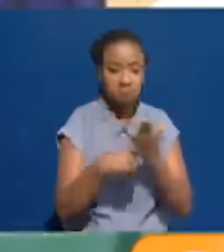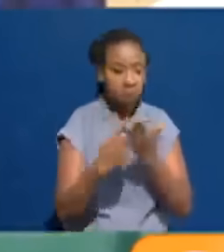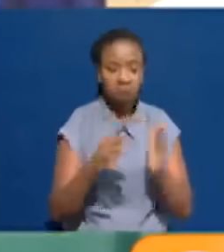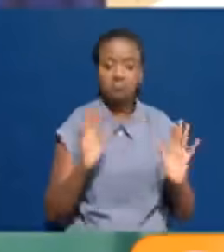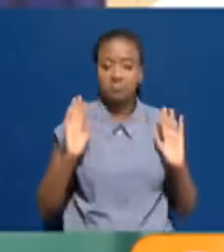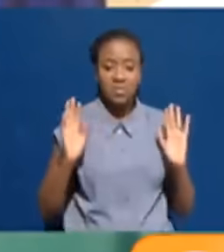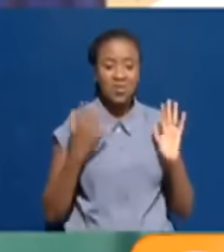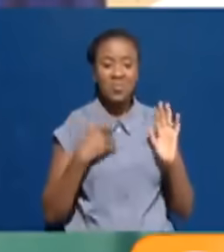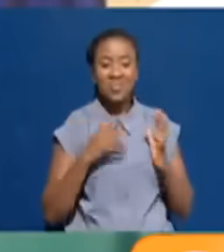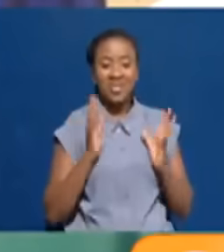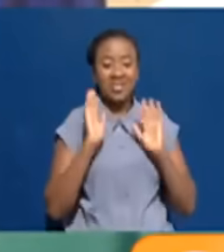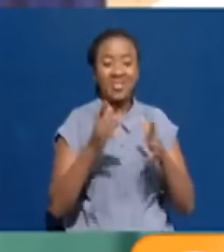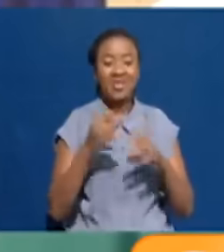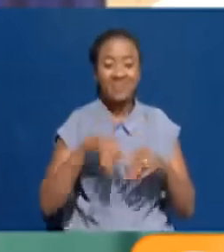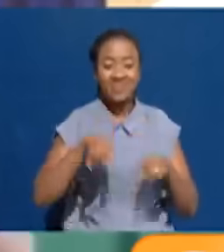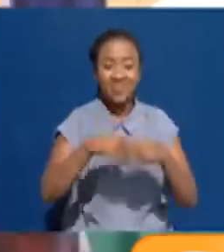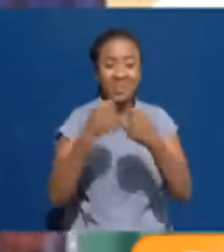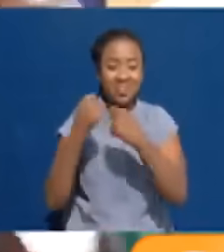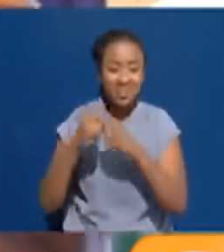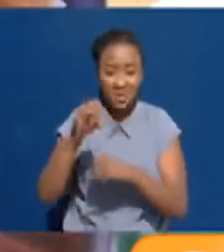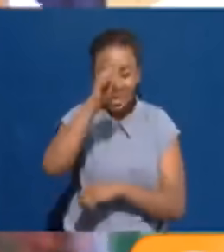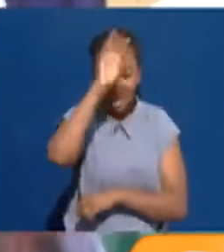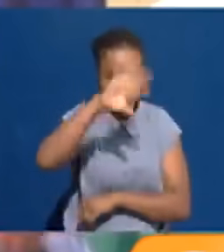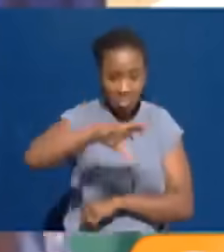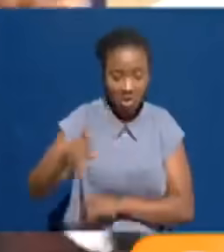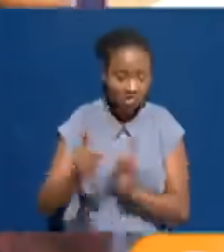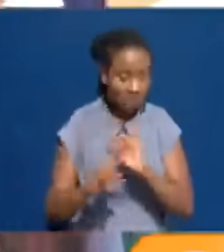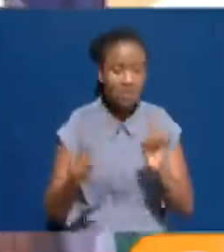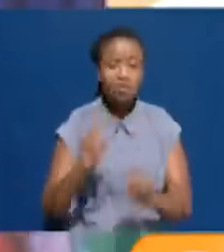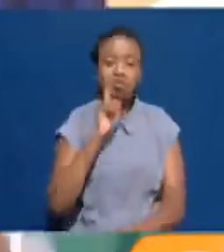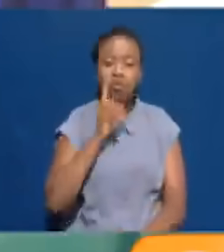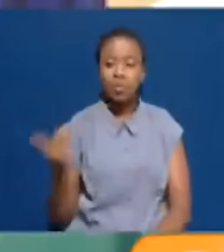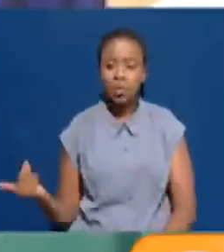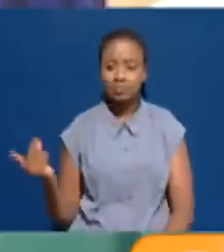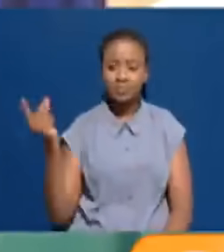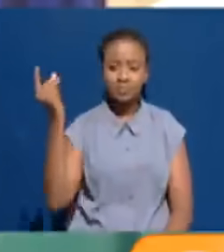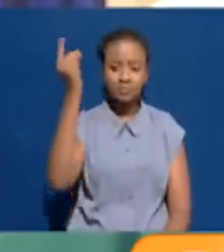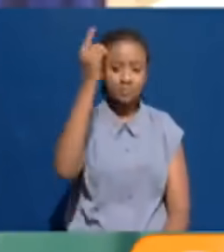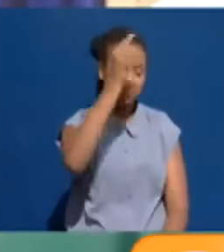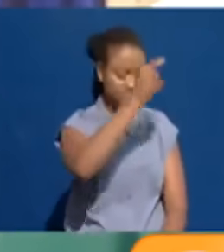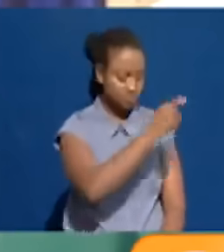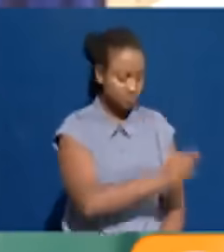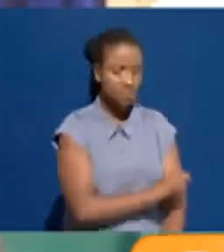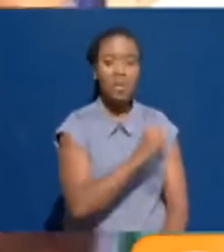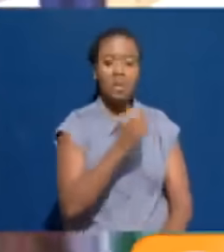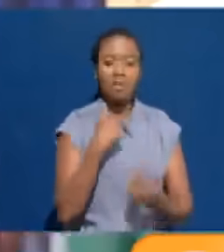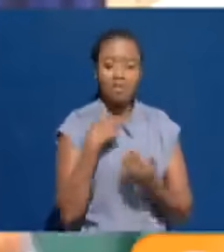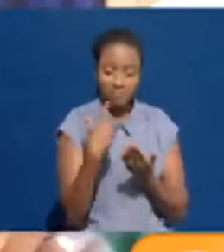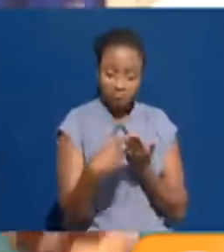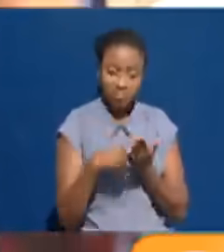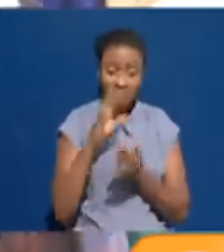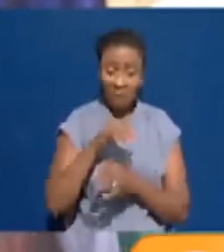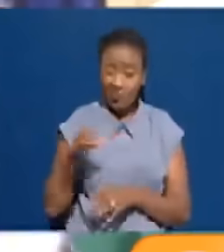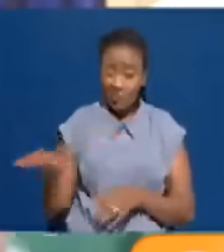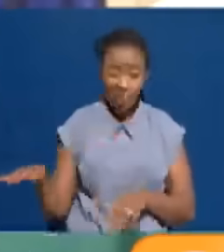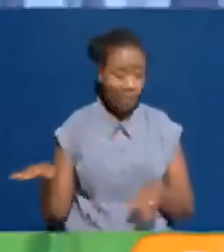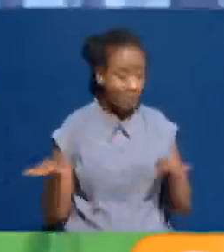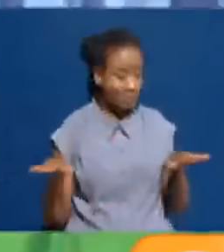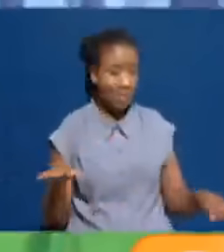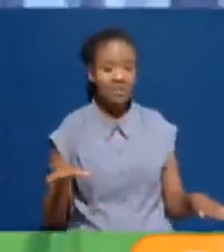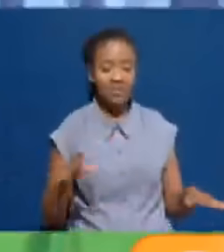cannot. And I have set aside the whole day tomorrow. Kutoka saa moja mpaka